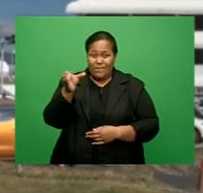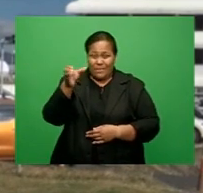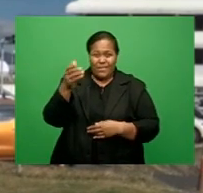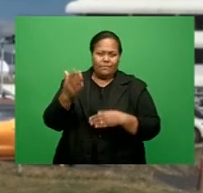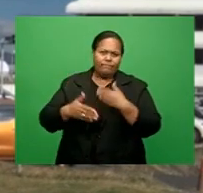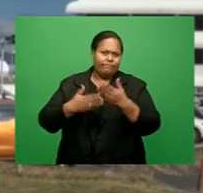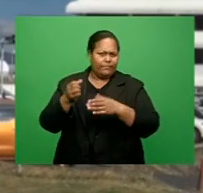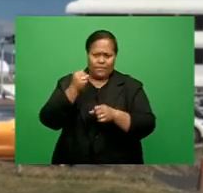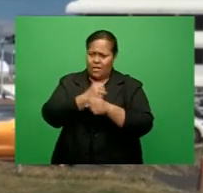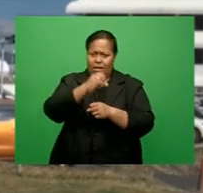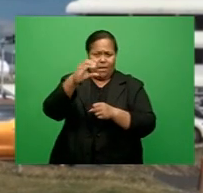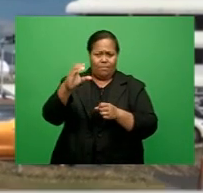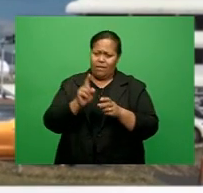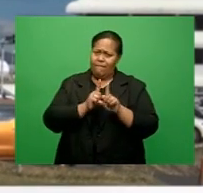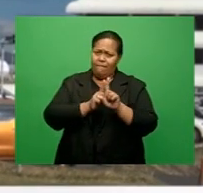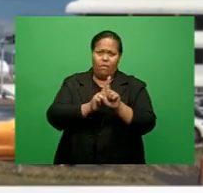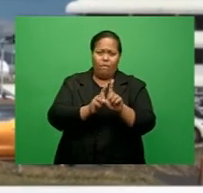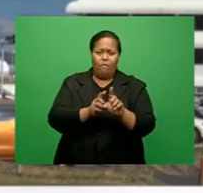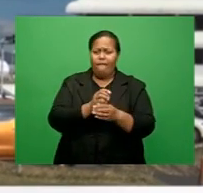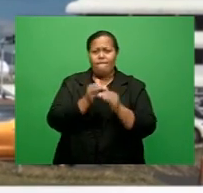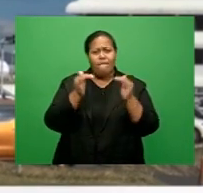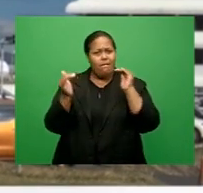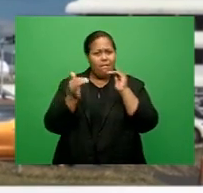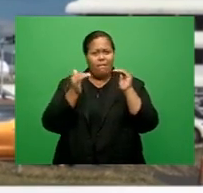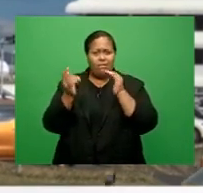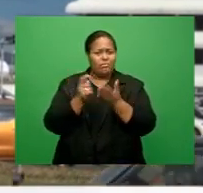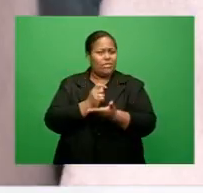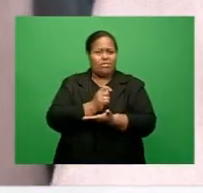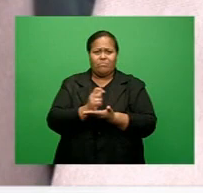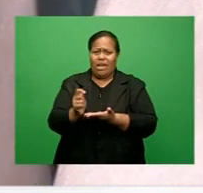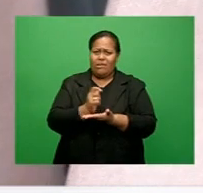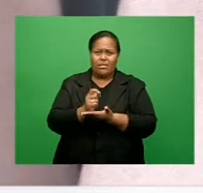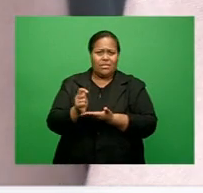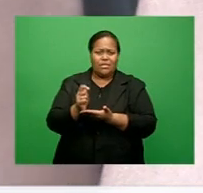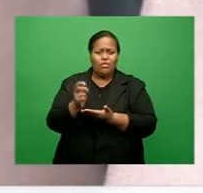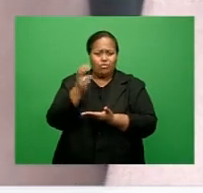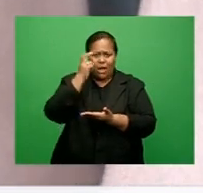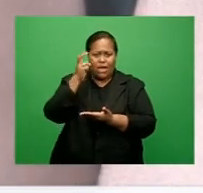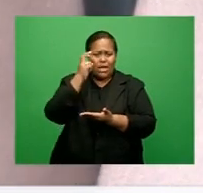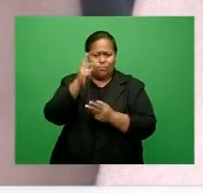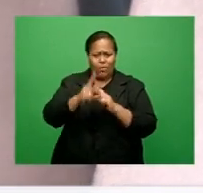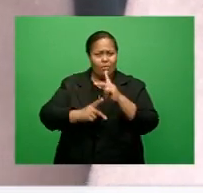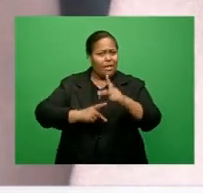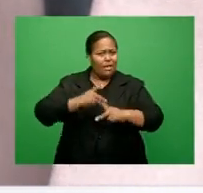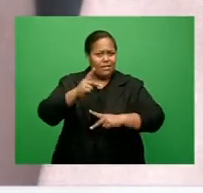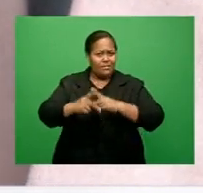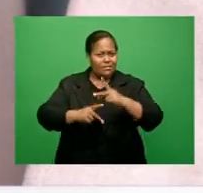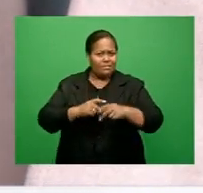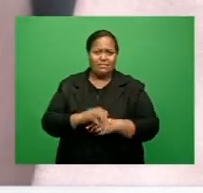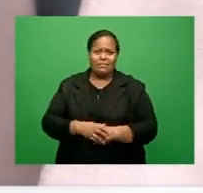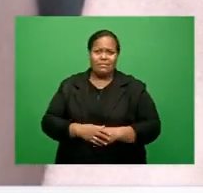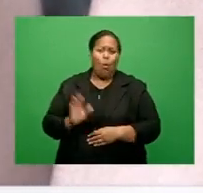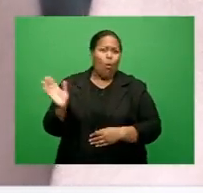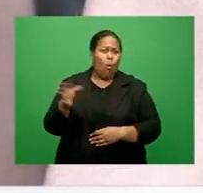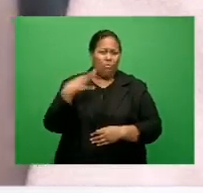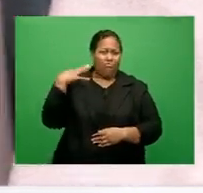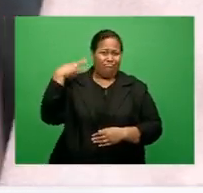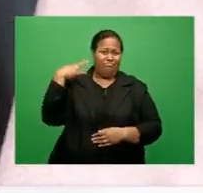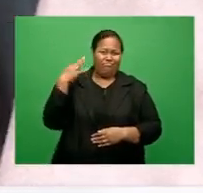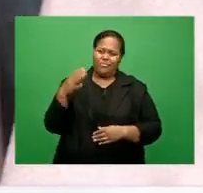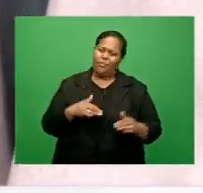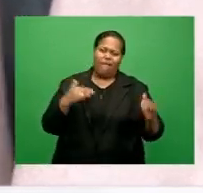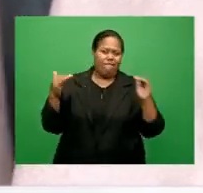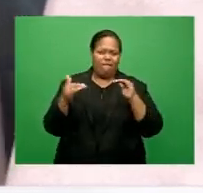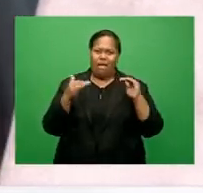a fair, transparent, rigorous and merit-based recruitment process whereby all applicants are treated